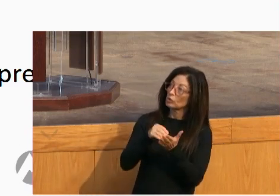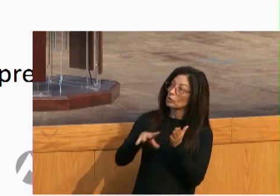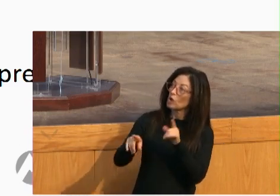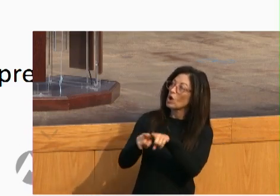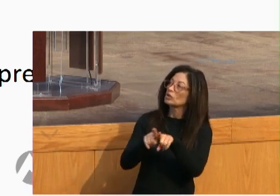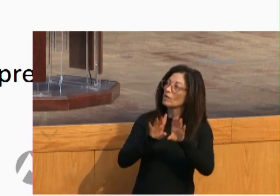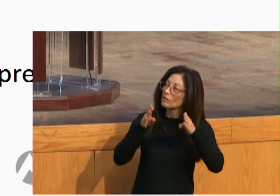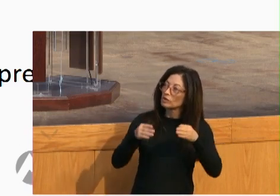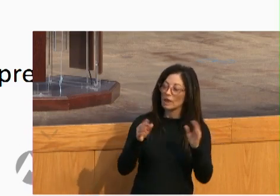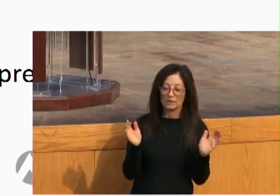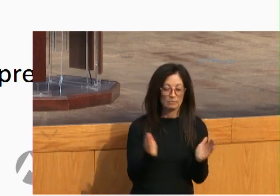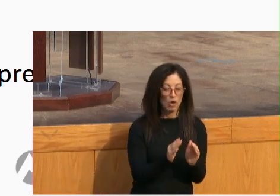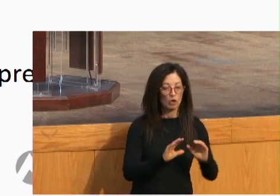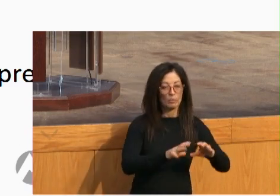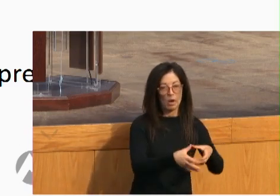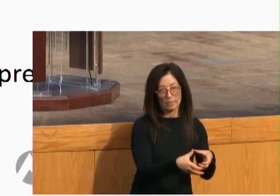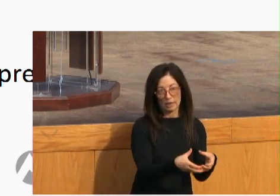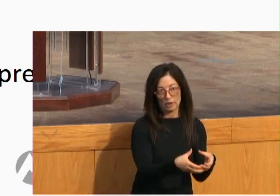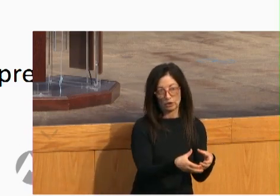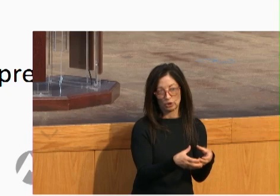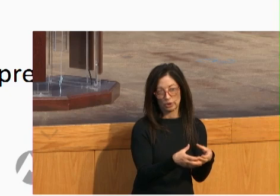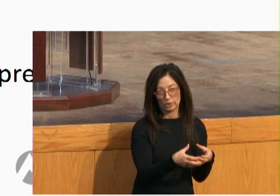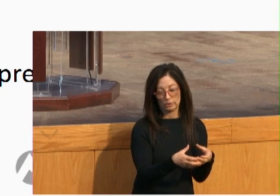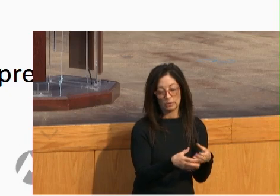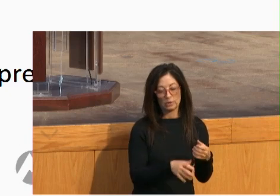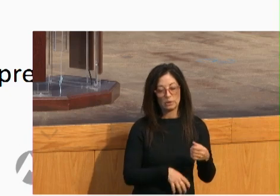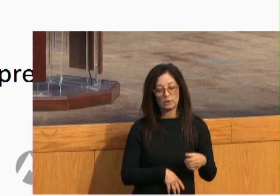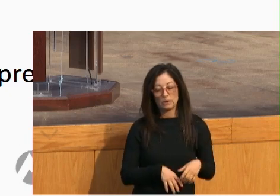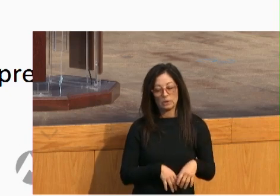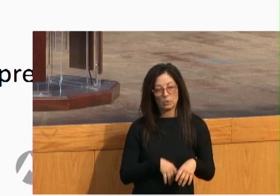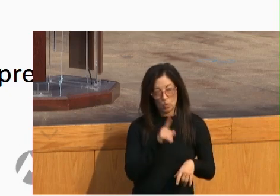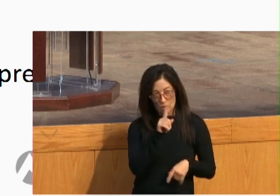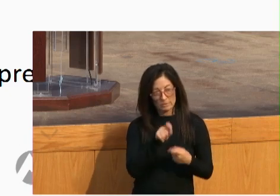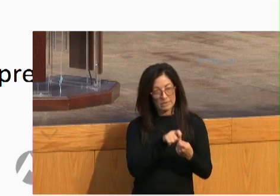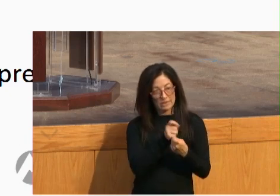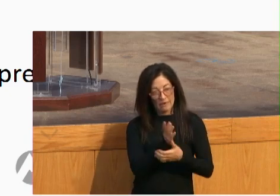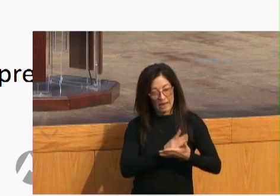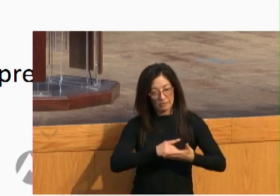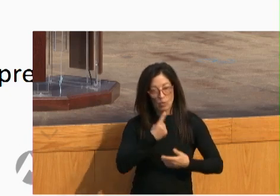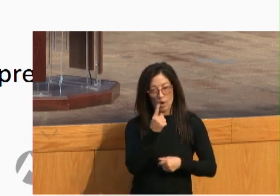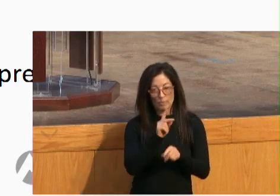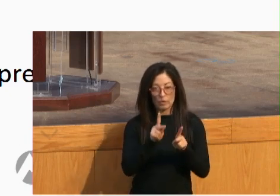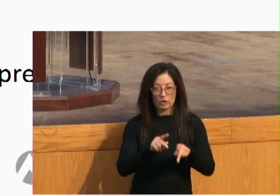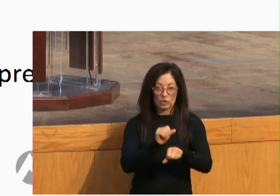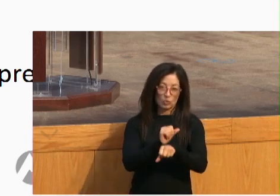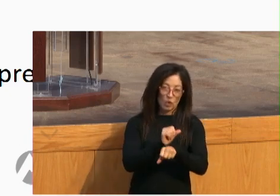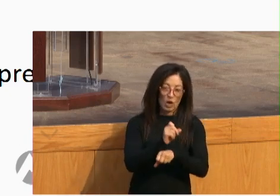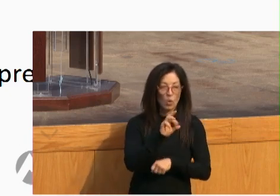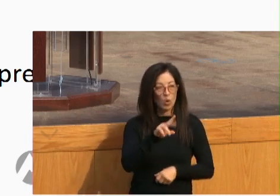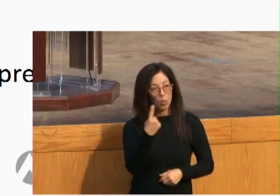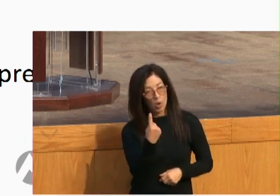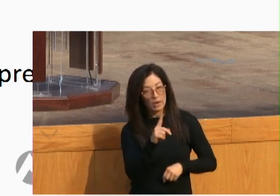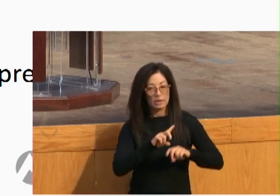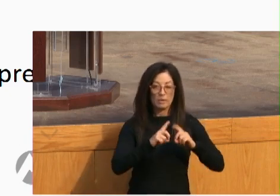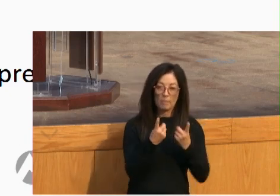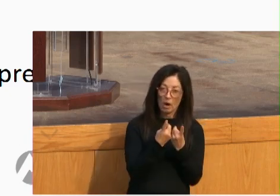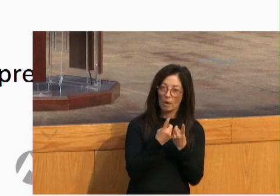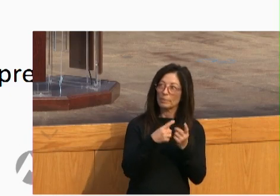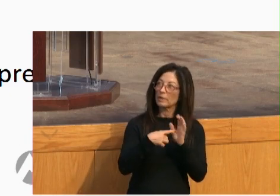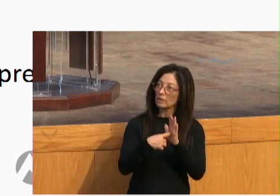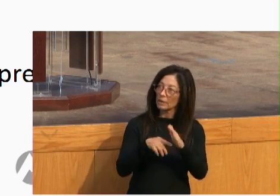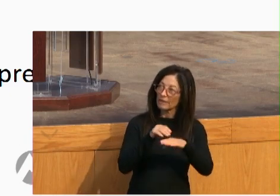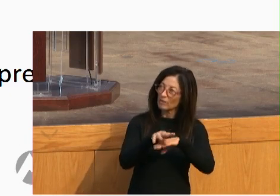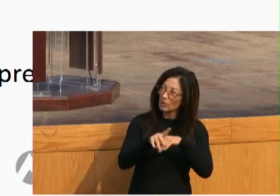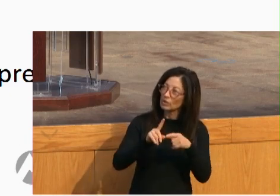focusing on a smaller population, a specific aspect of one person's work or one department's circle of influence related